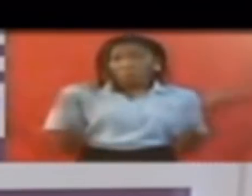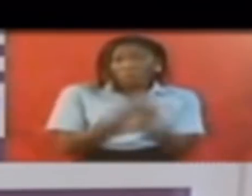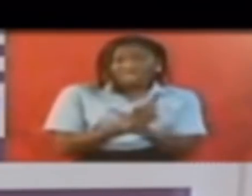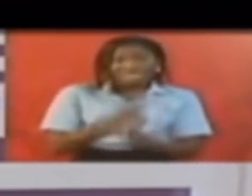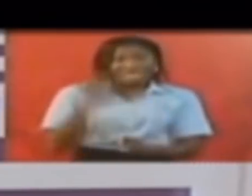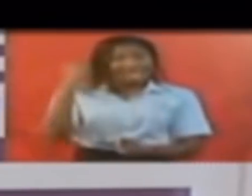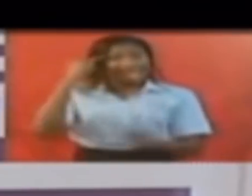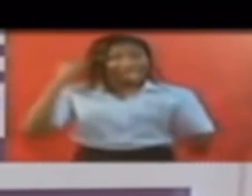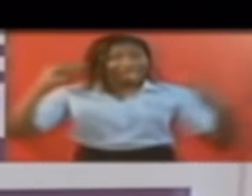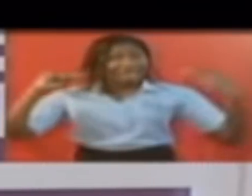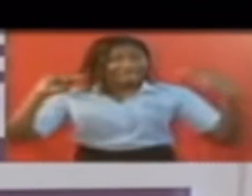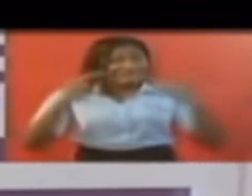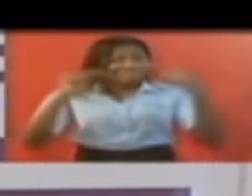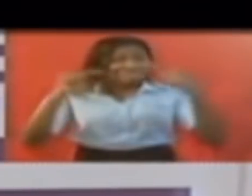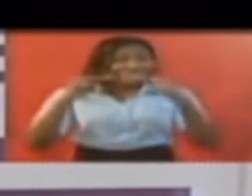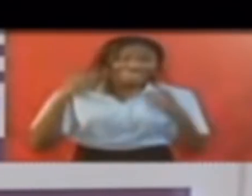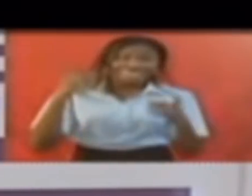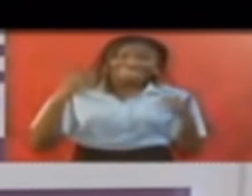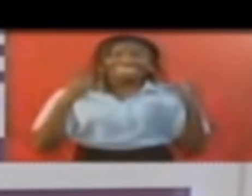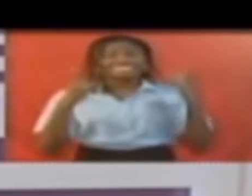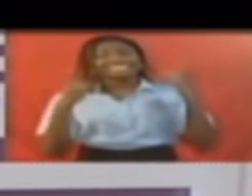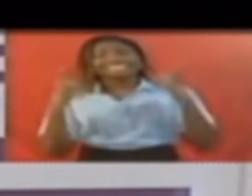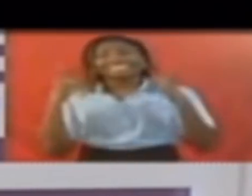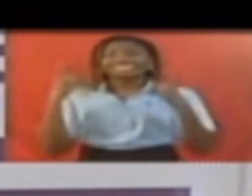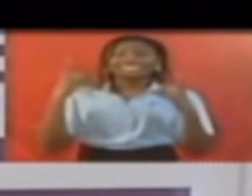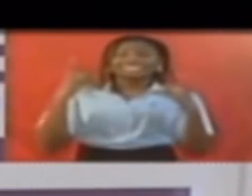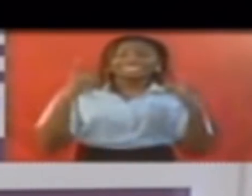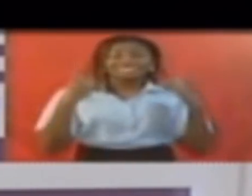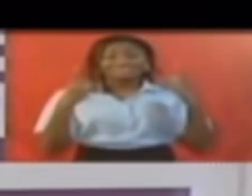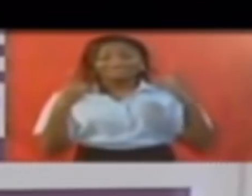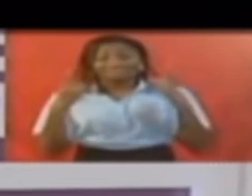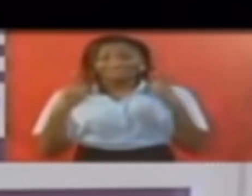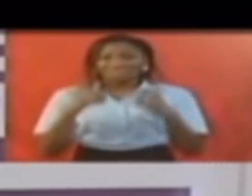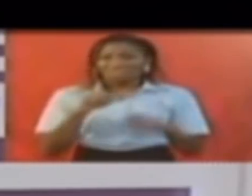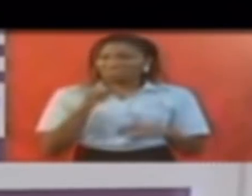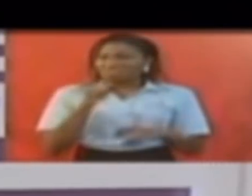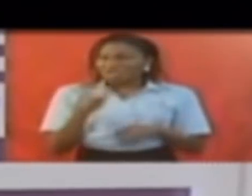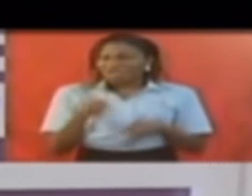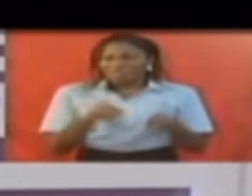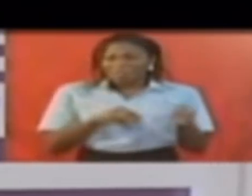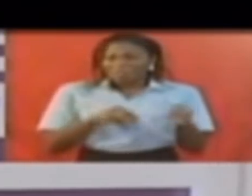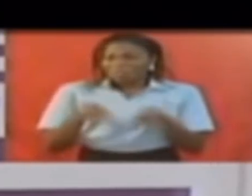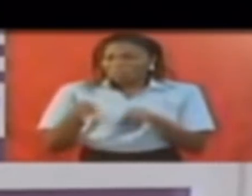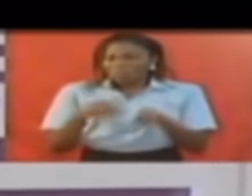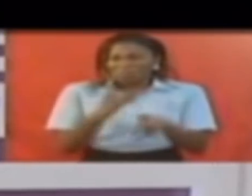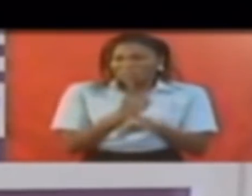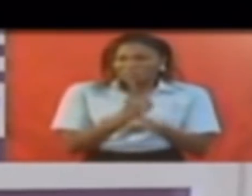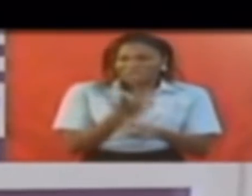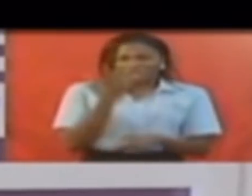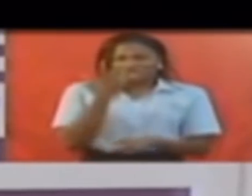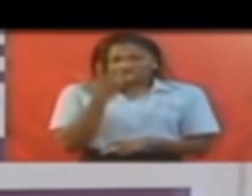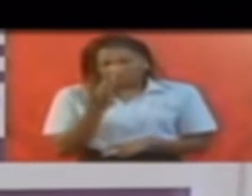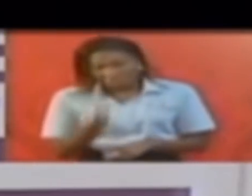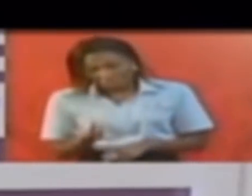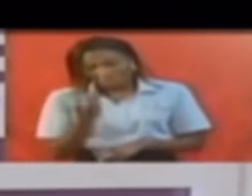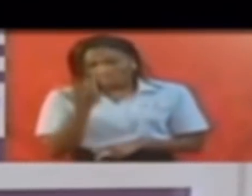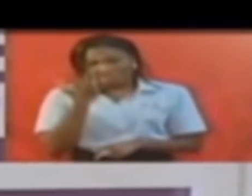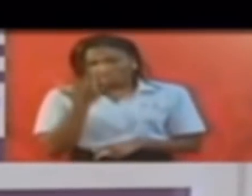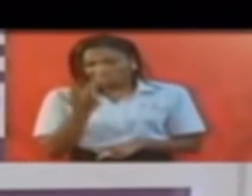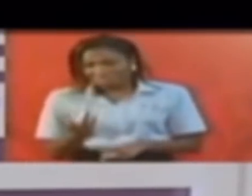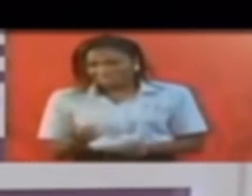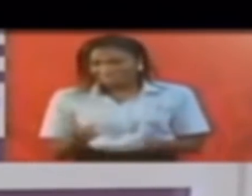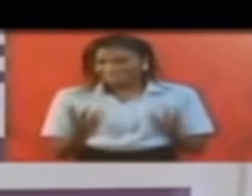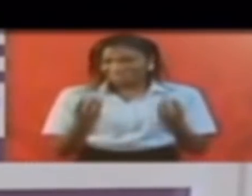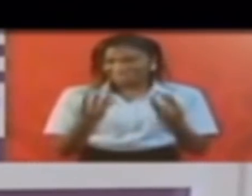in and out of consciousness, uncoordinated movements, or even drowsiness. These are some signs of worsening